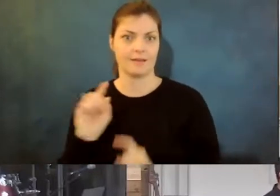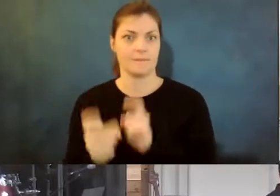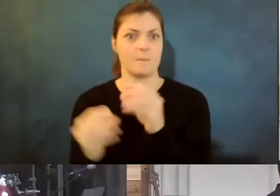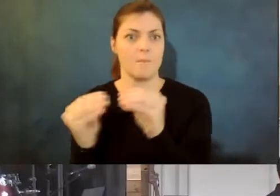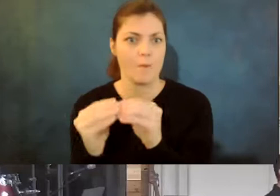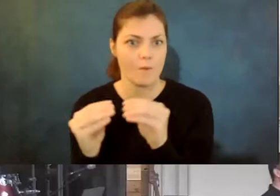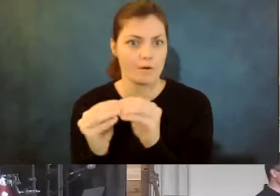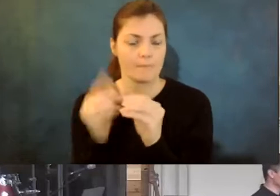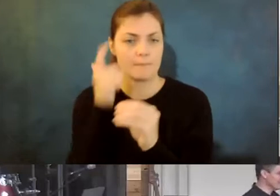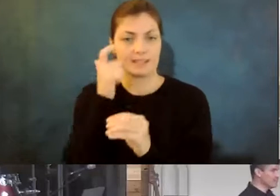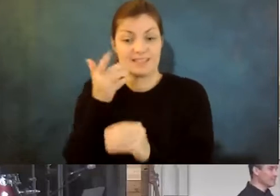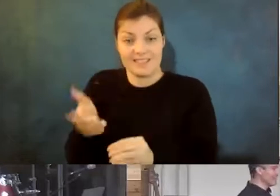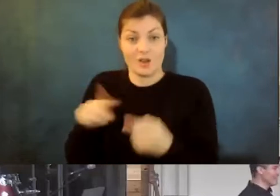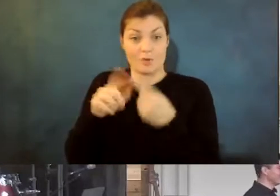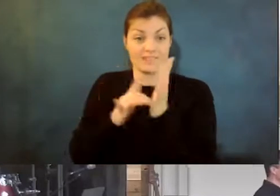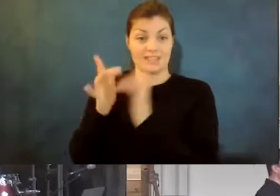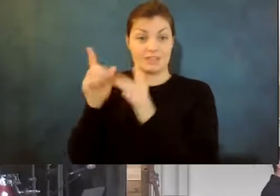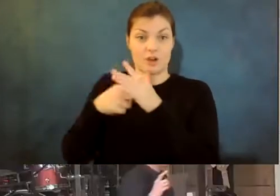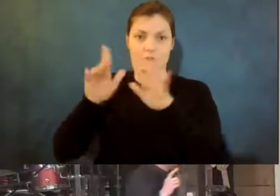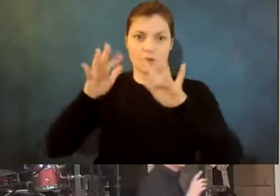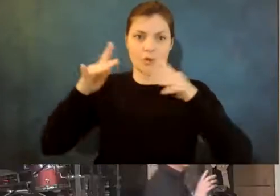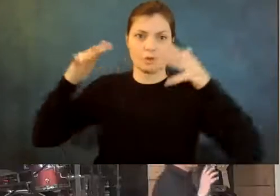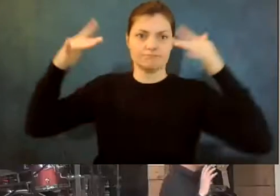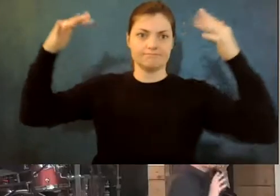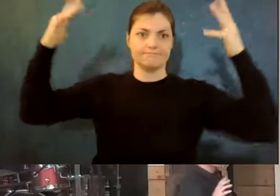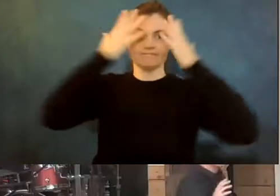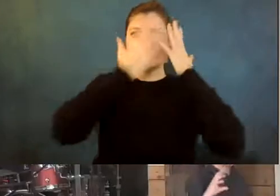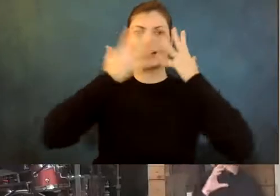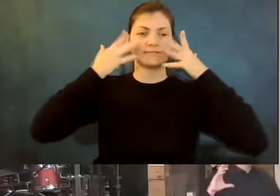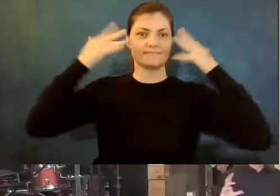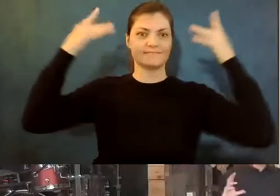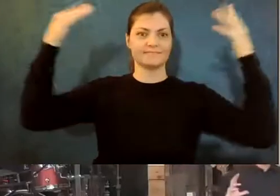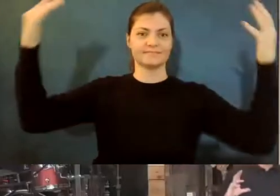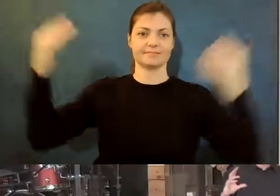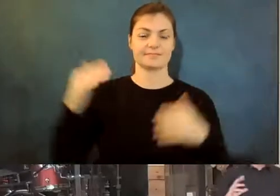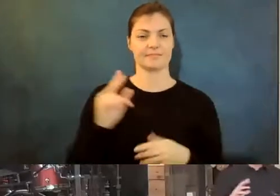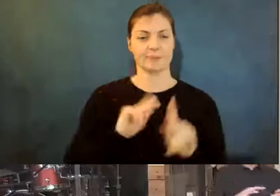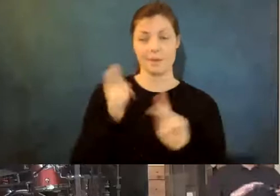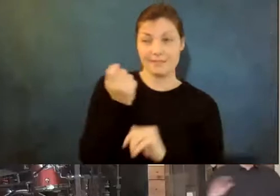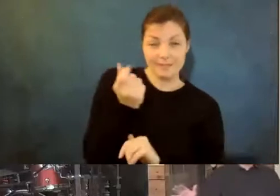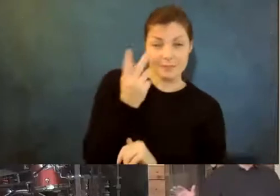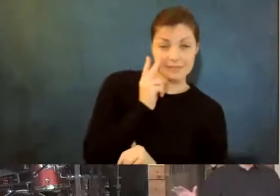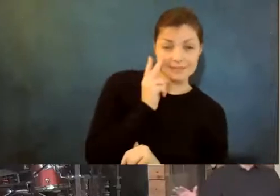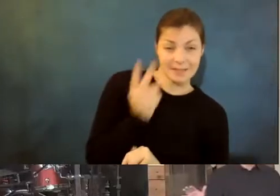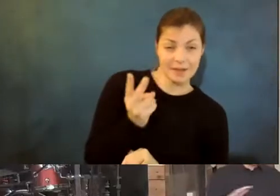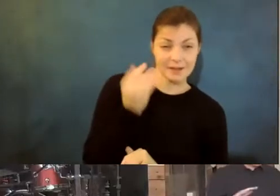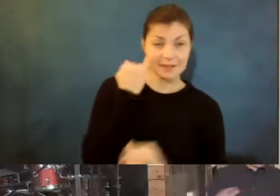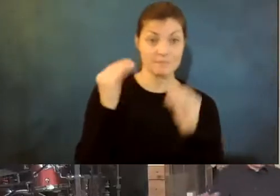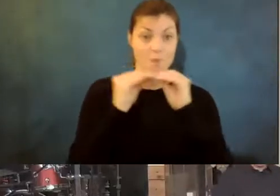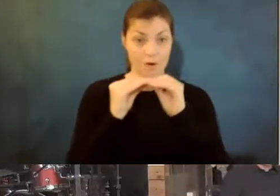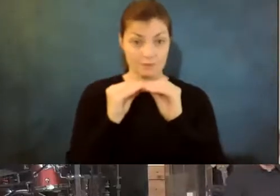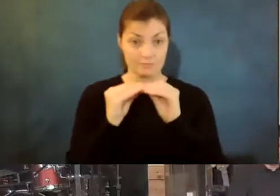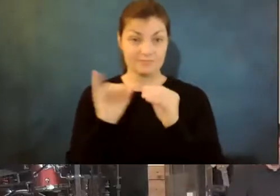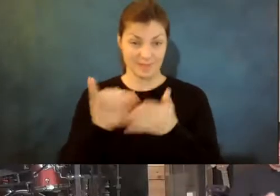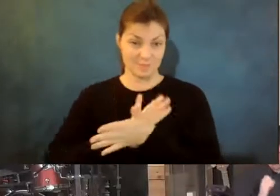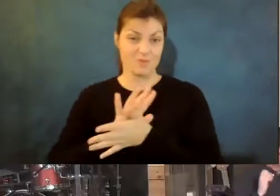there when Jesus starts glowing. But again, if the full glory happened, they got a glimpse, because if they got more, Raiders of the Lost Ark, right, all